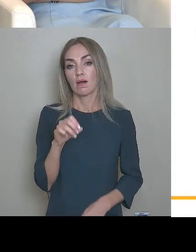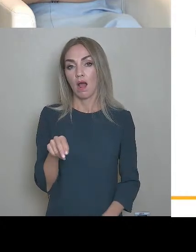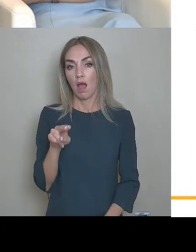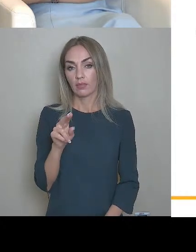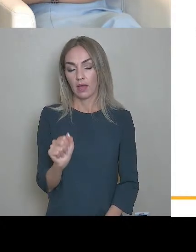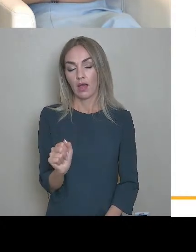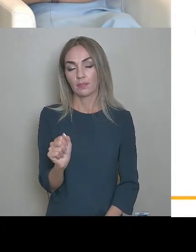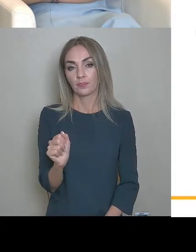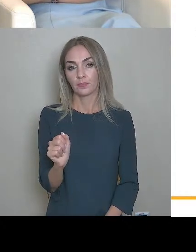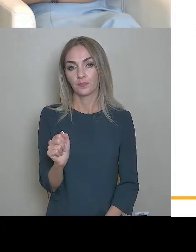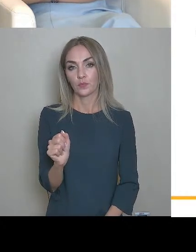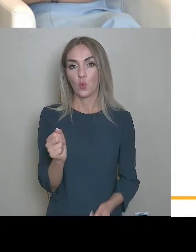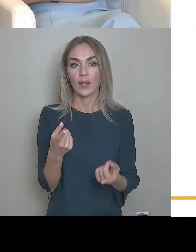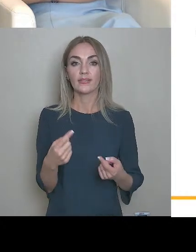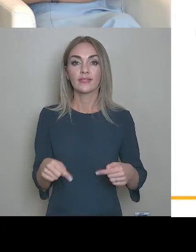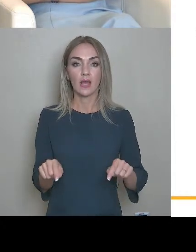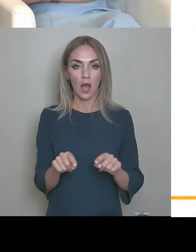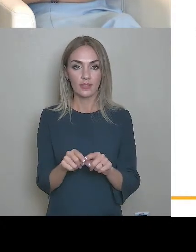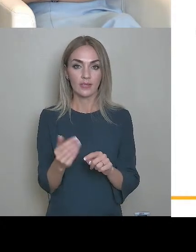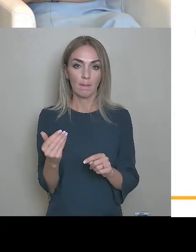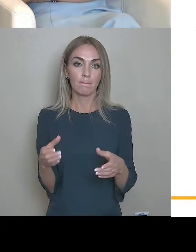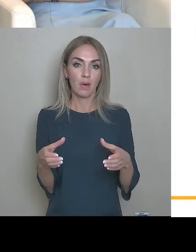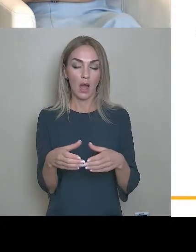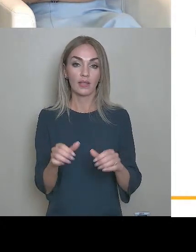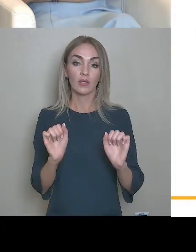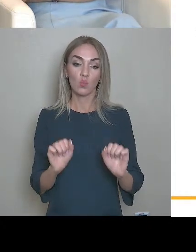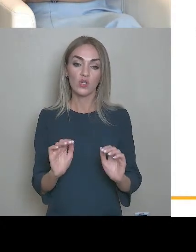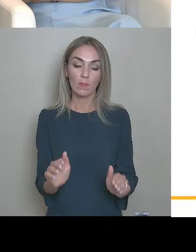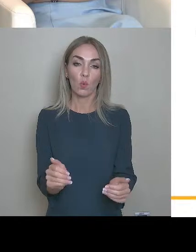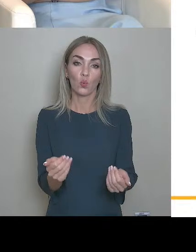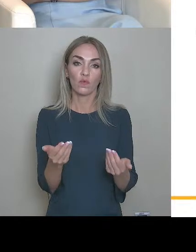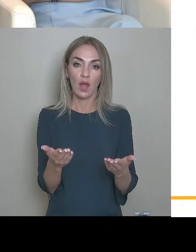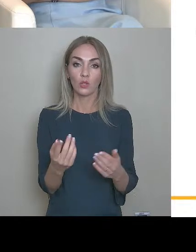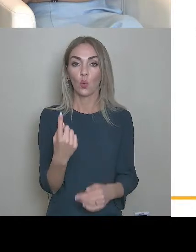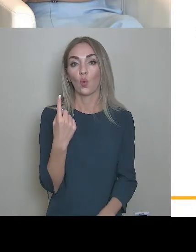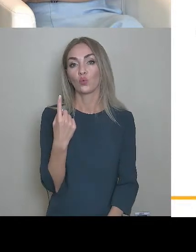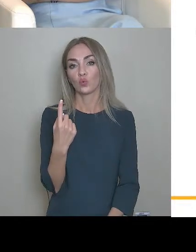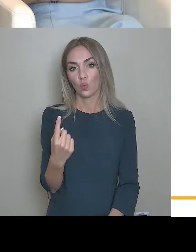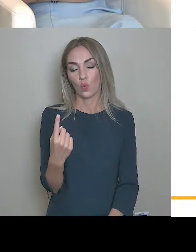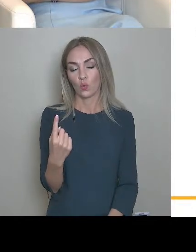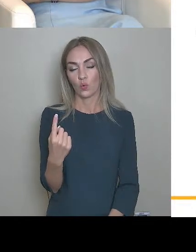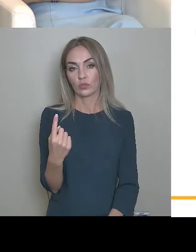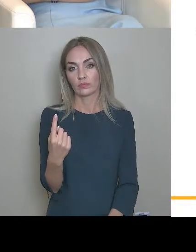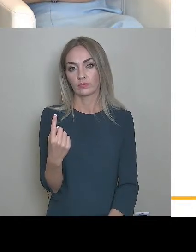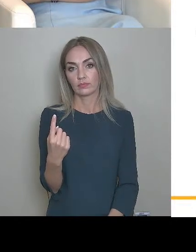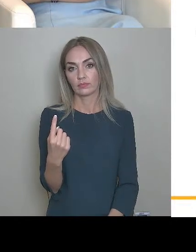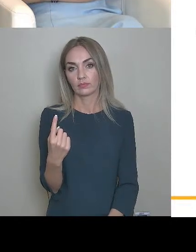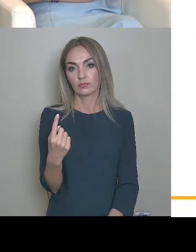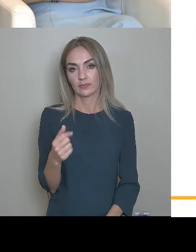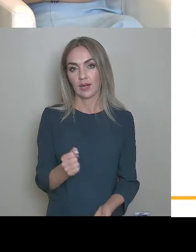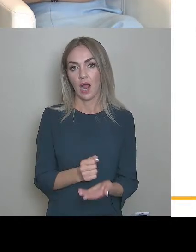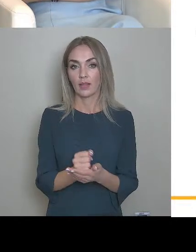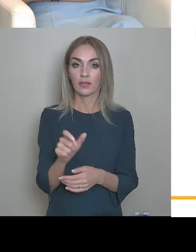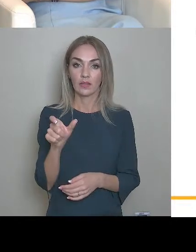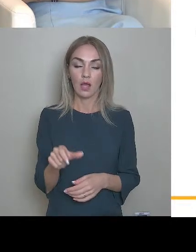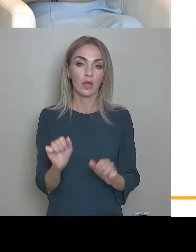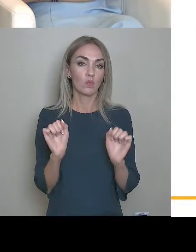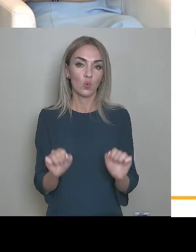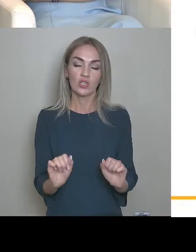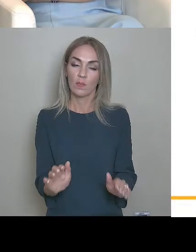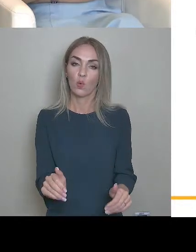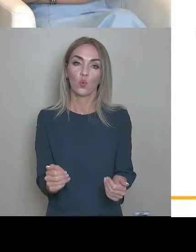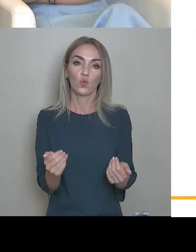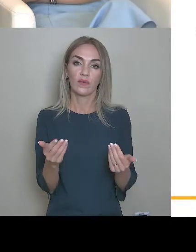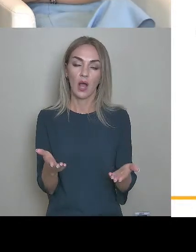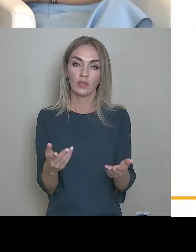this constituency, and the organization of the party can offer one candidate or